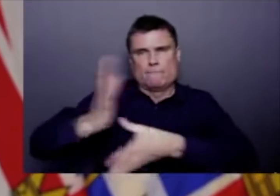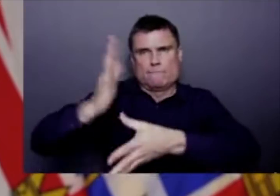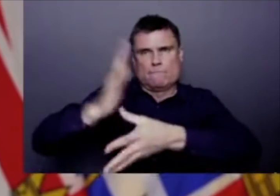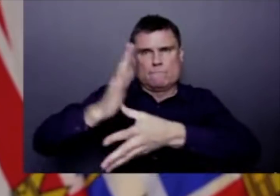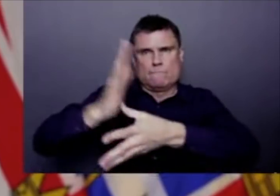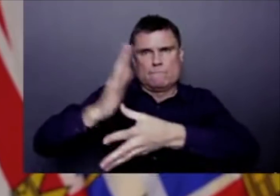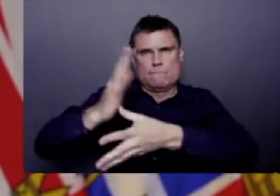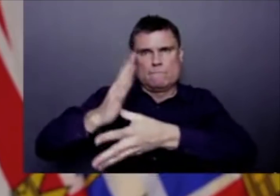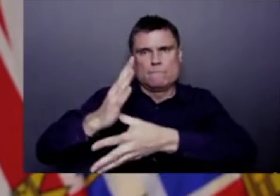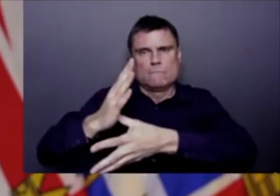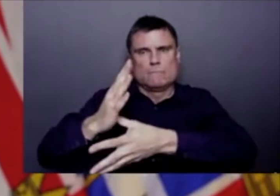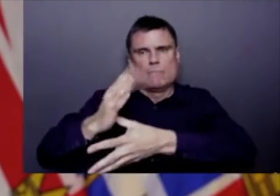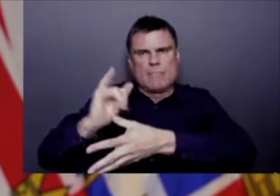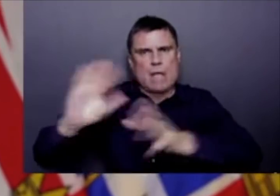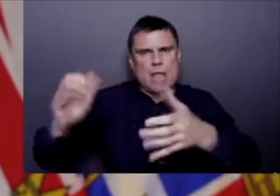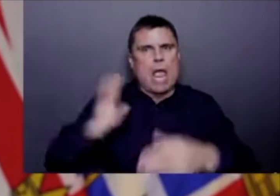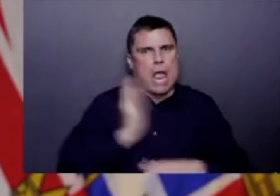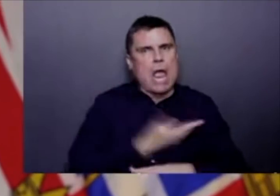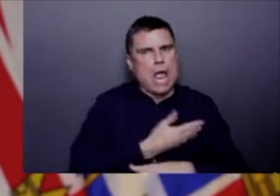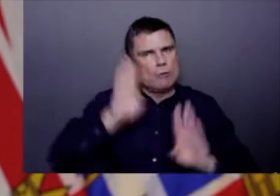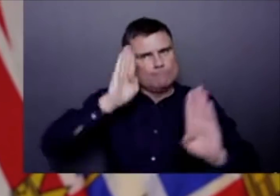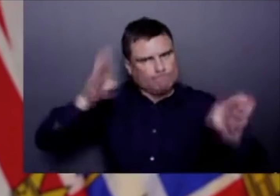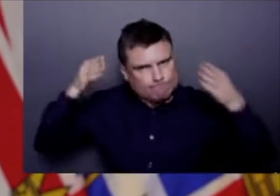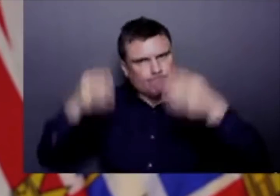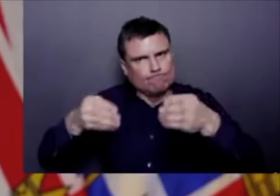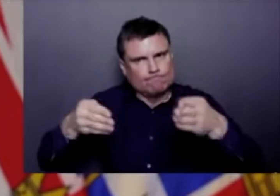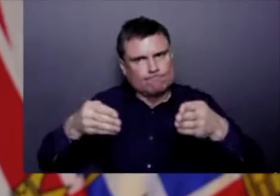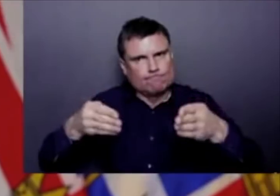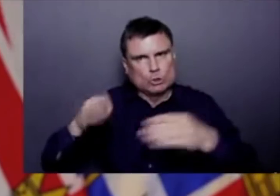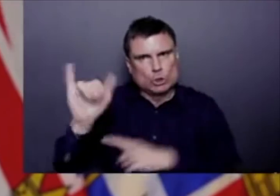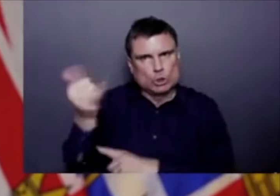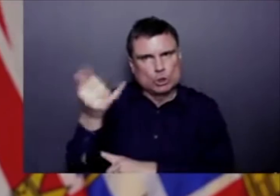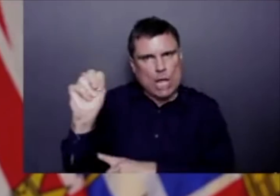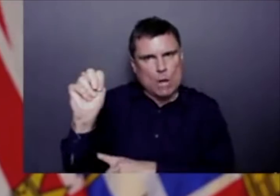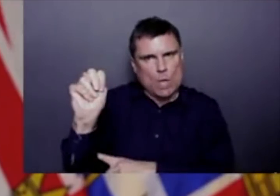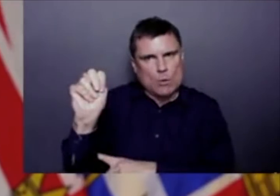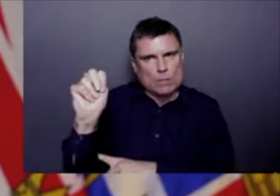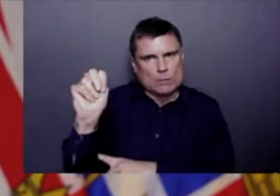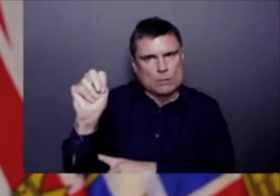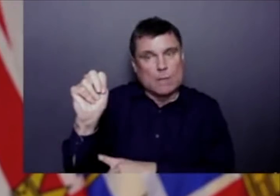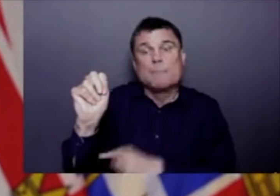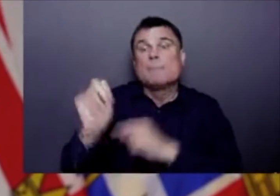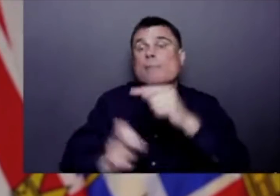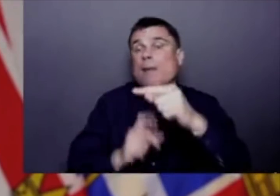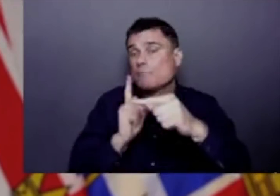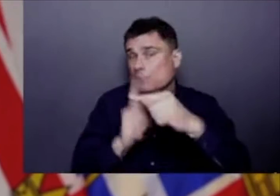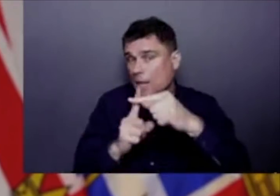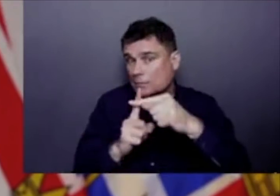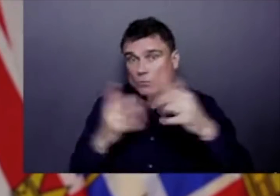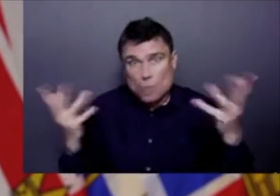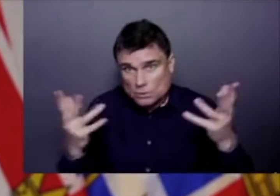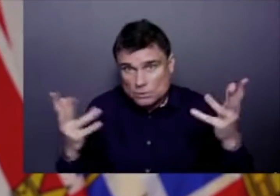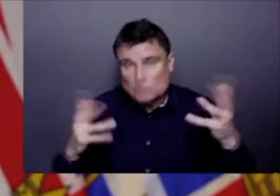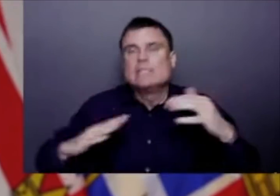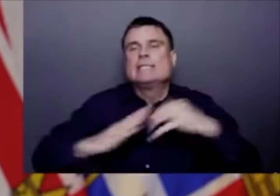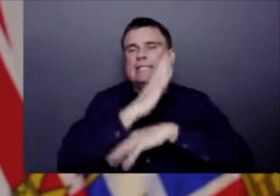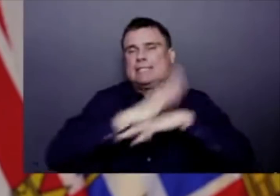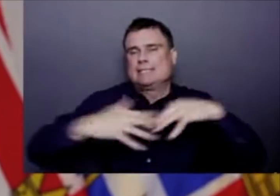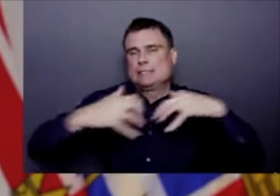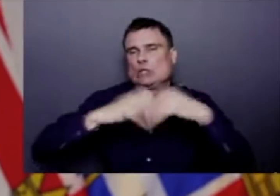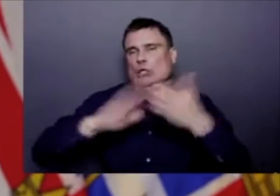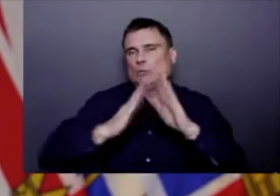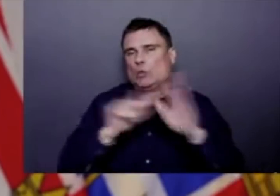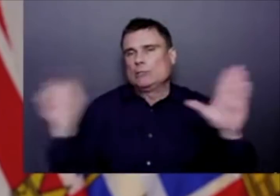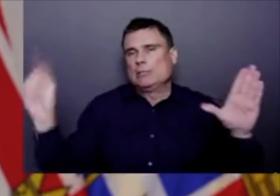January, as well as remote and isolated and at-risk First Nations communities. And we're working very closely with our